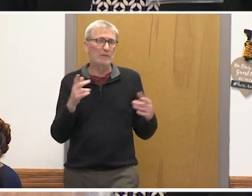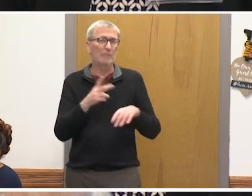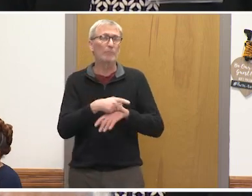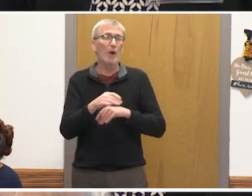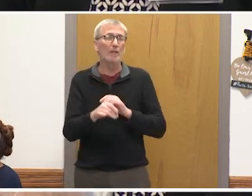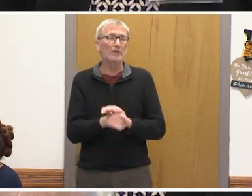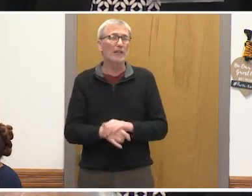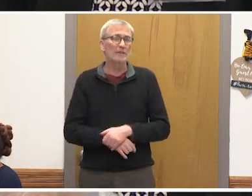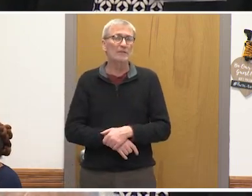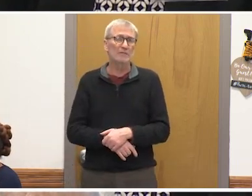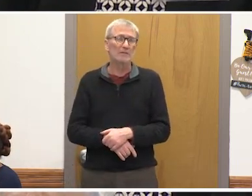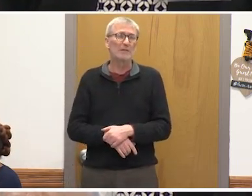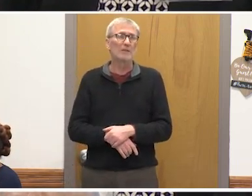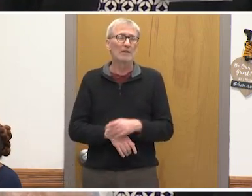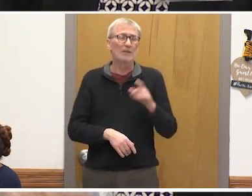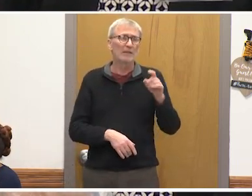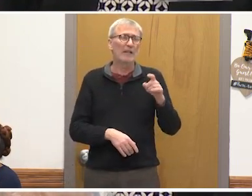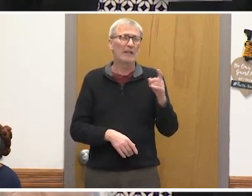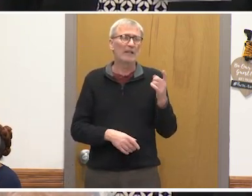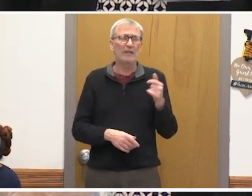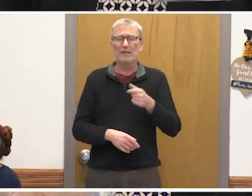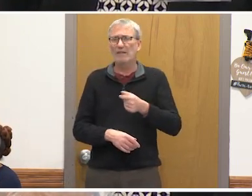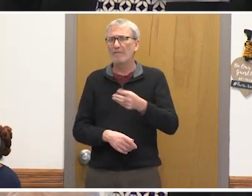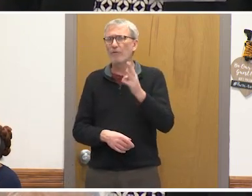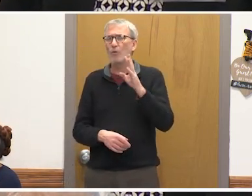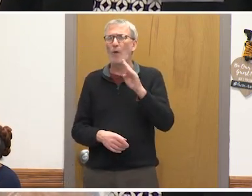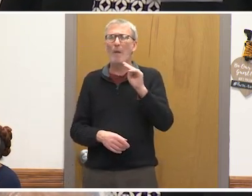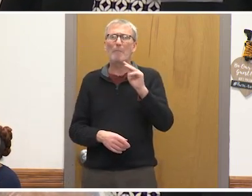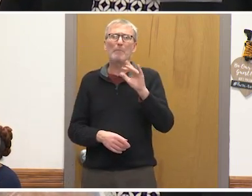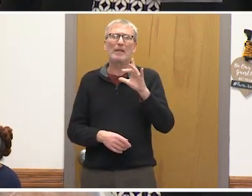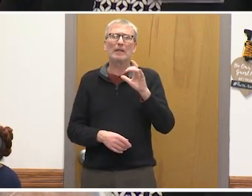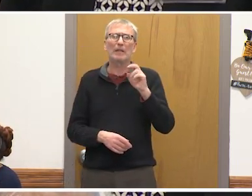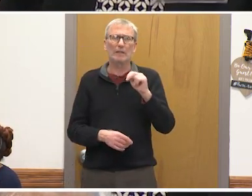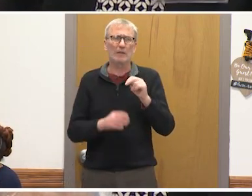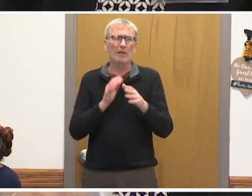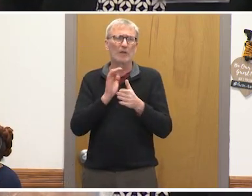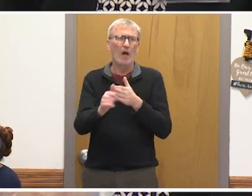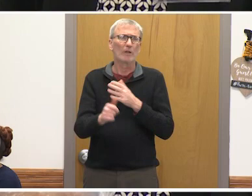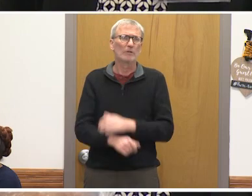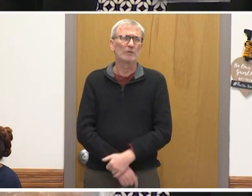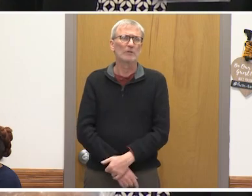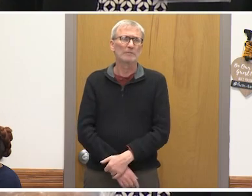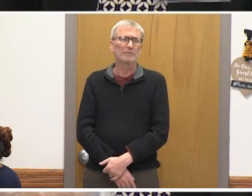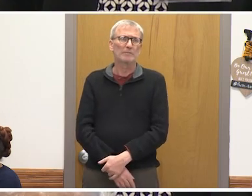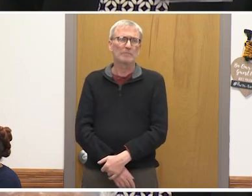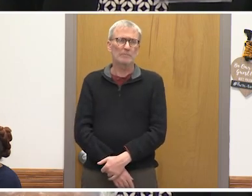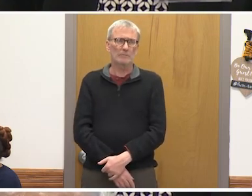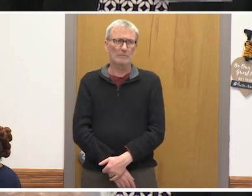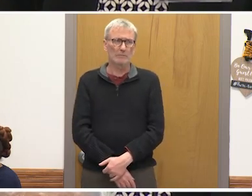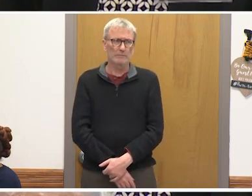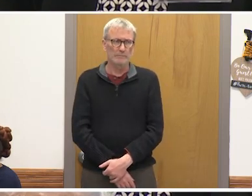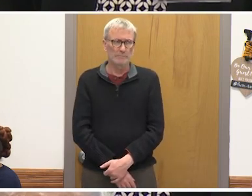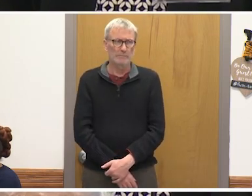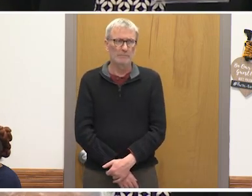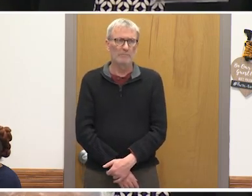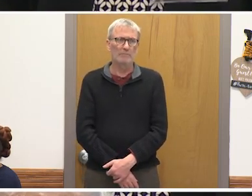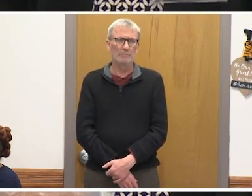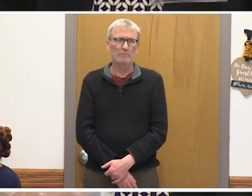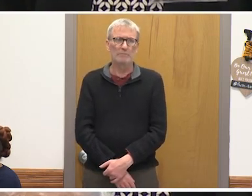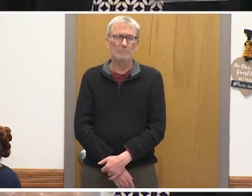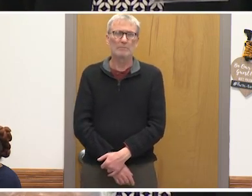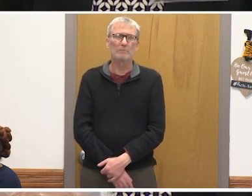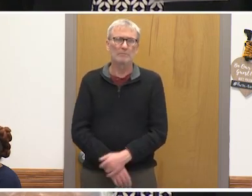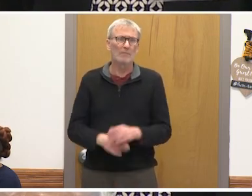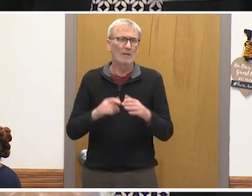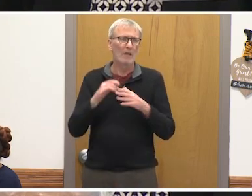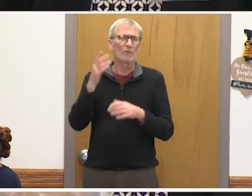project scopes that did need its several $1 million worth of work, as far as I can remember, but